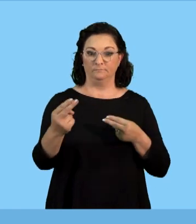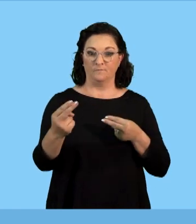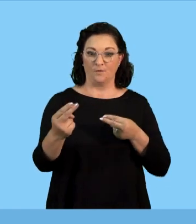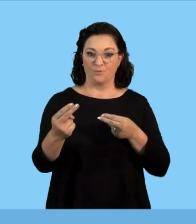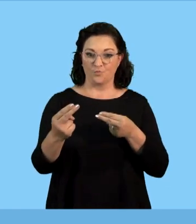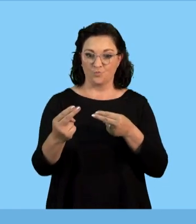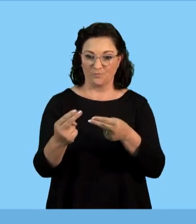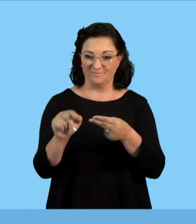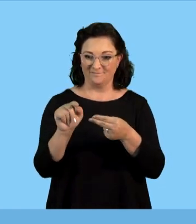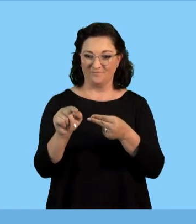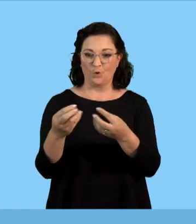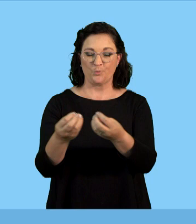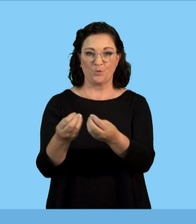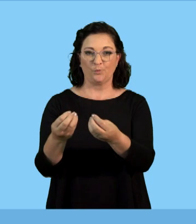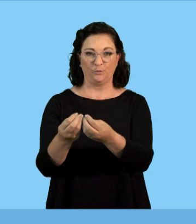the object